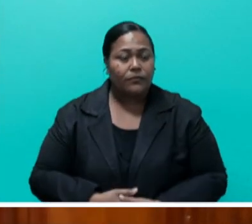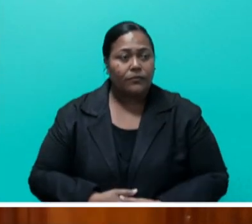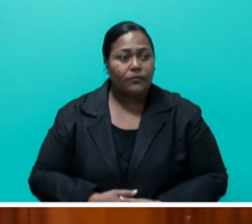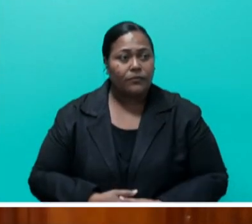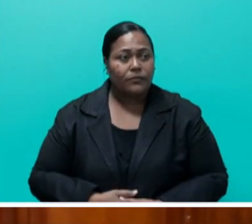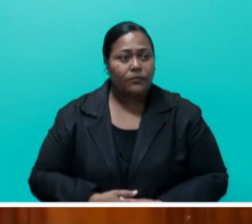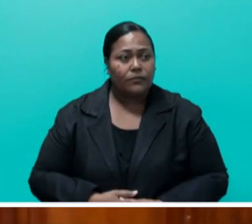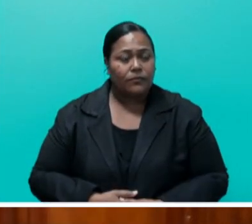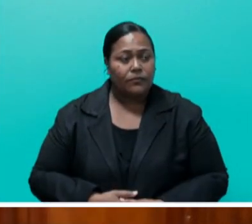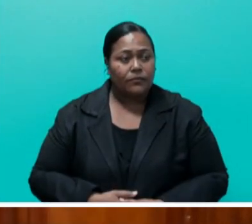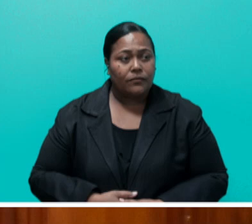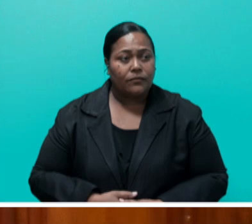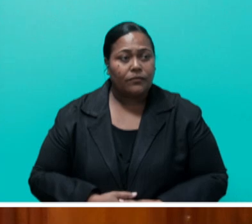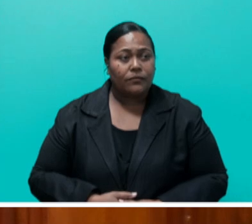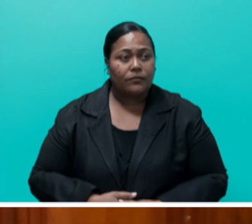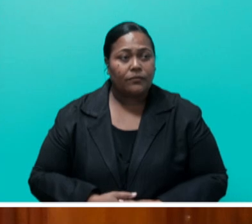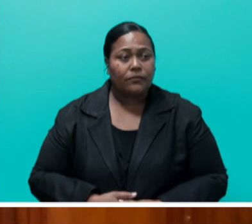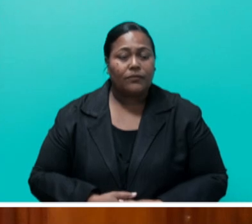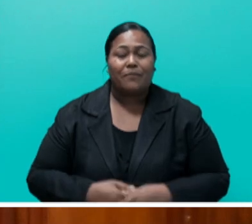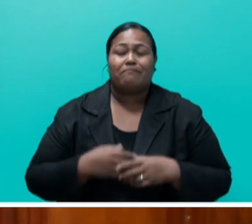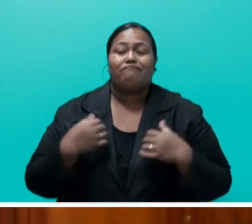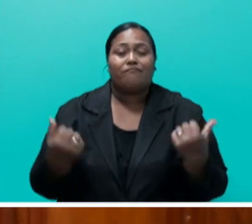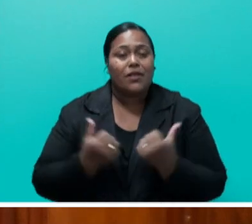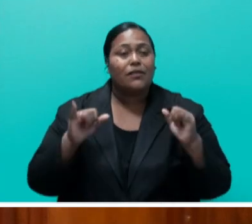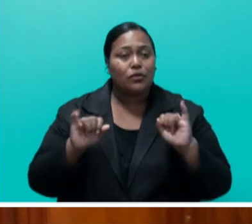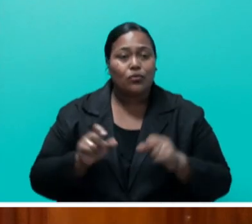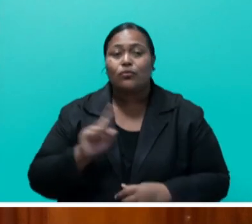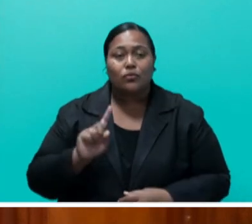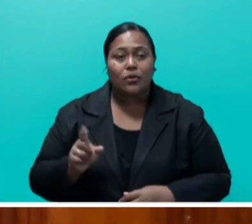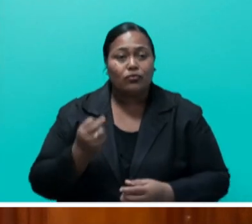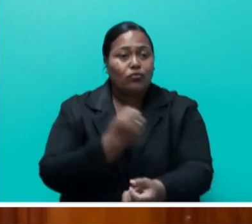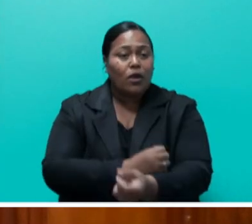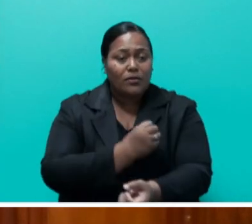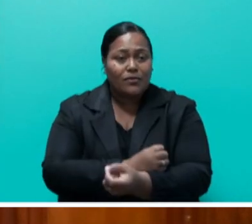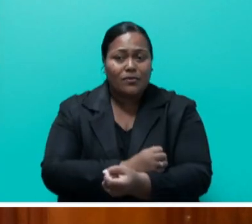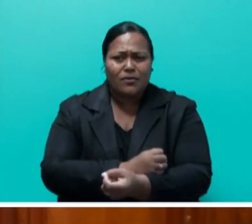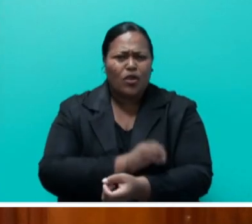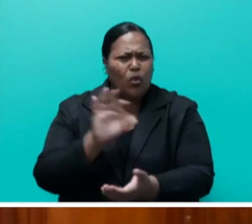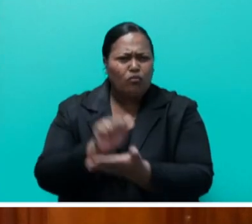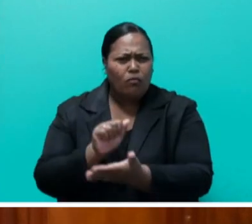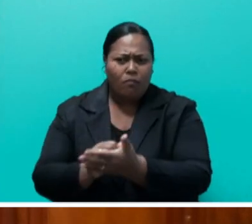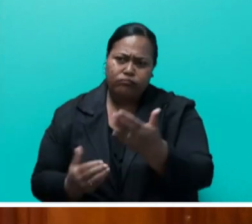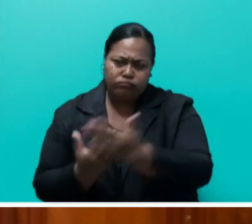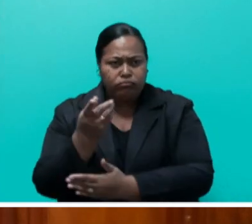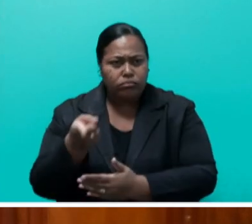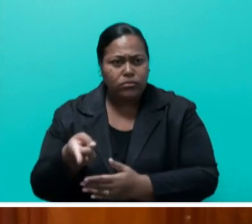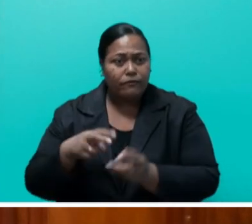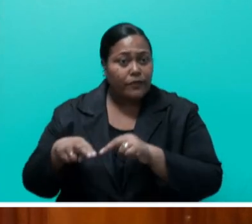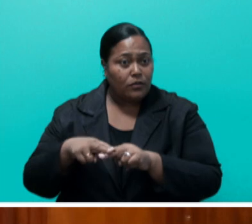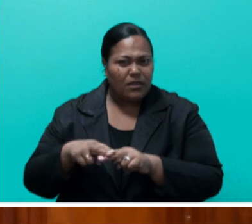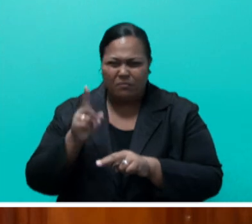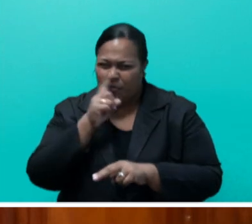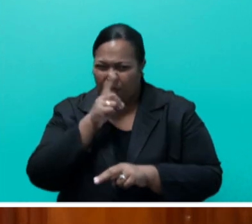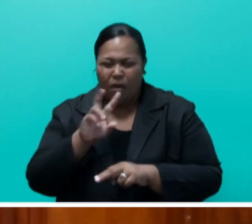scourge of drugs, etc., and criminal activities and illegal border entries that we're actually speaking about